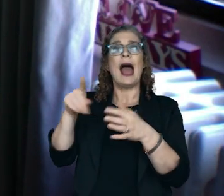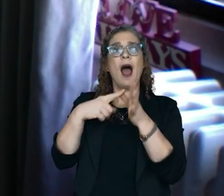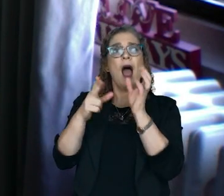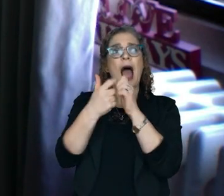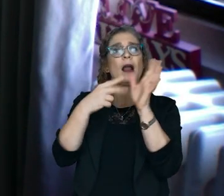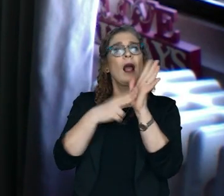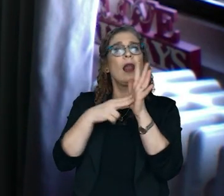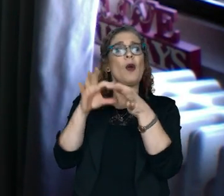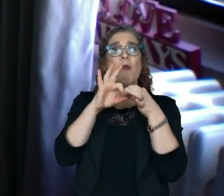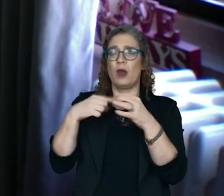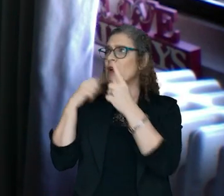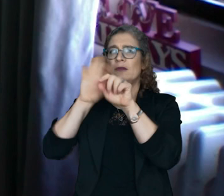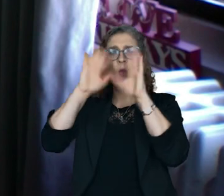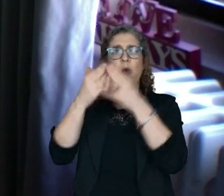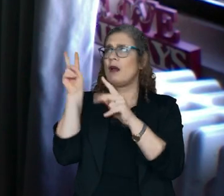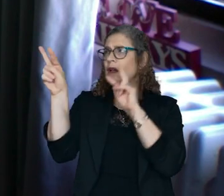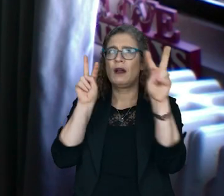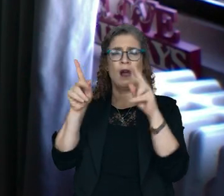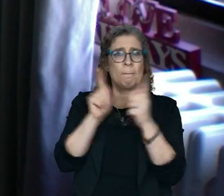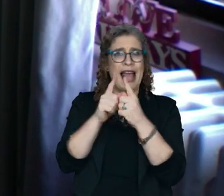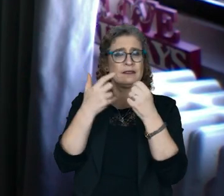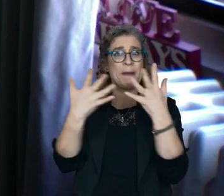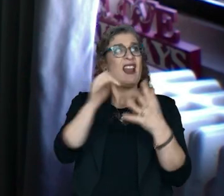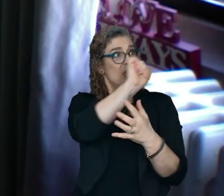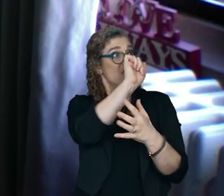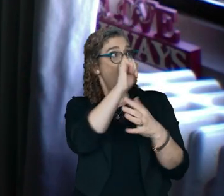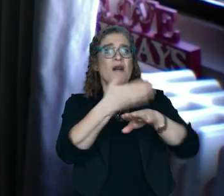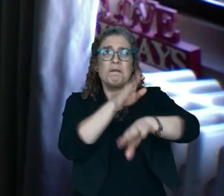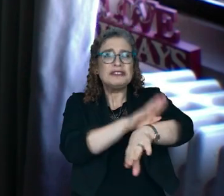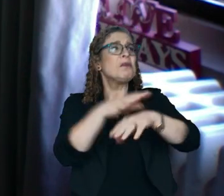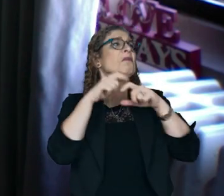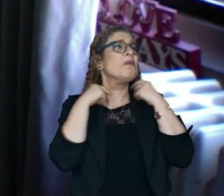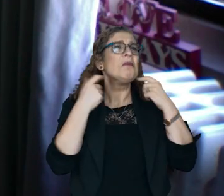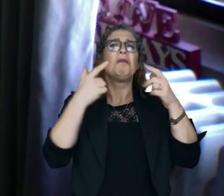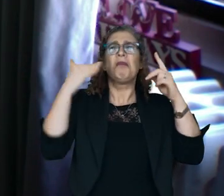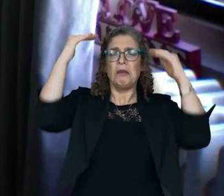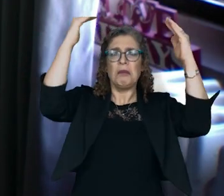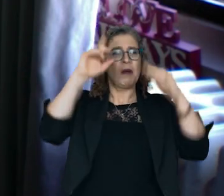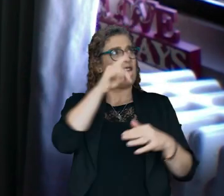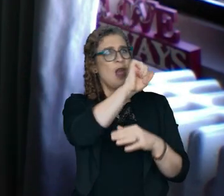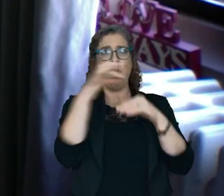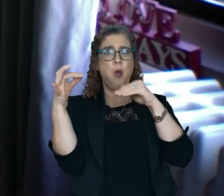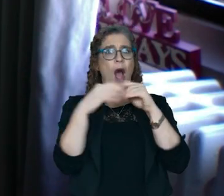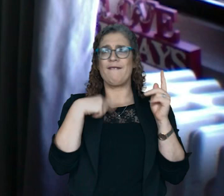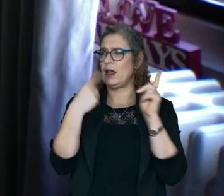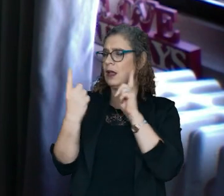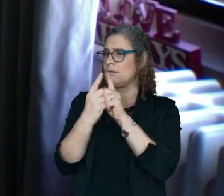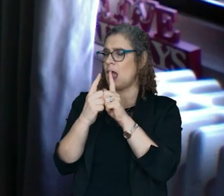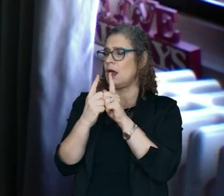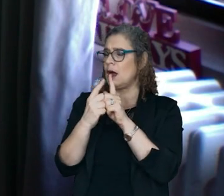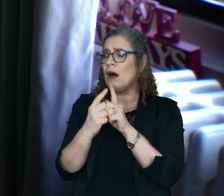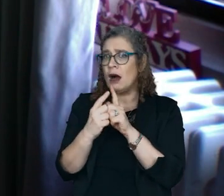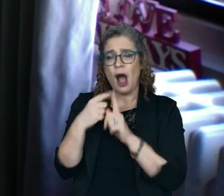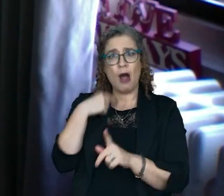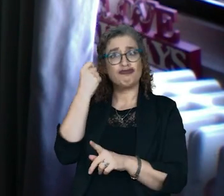extraordinary wives of bishops and archbishops. And I was struck by the ways in which, as soon as their